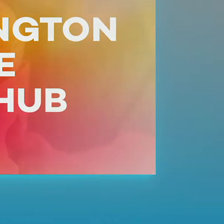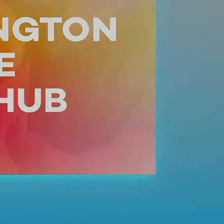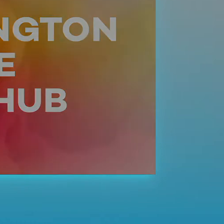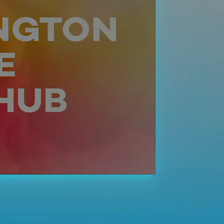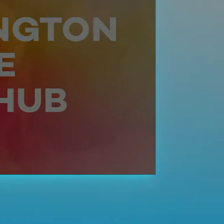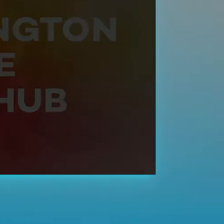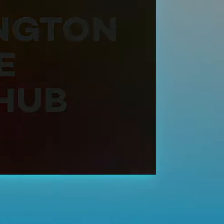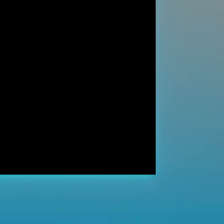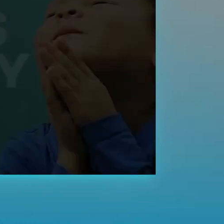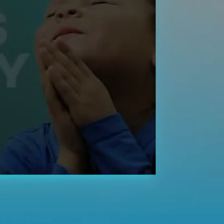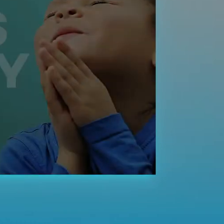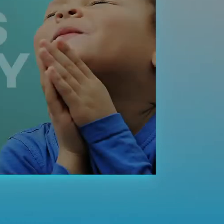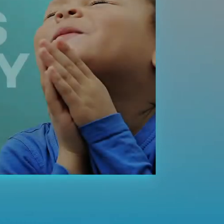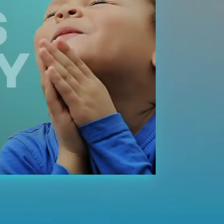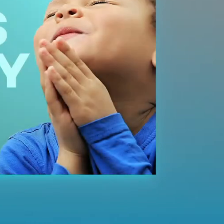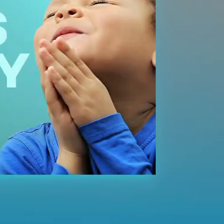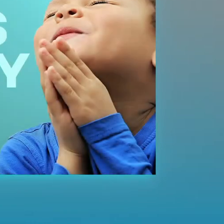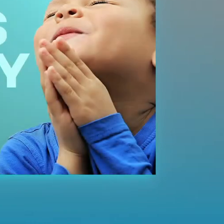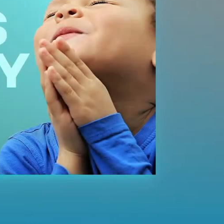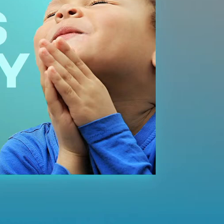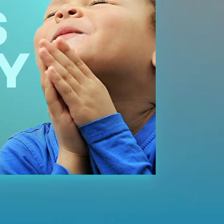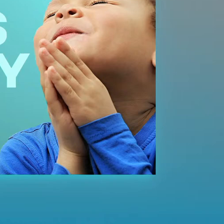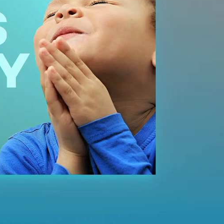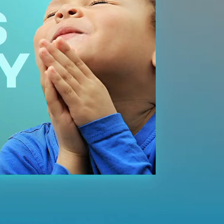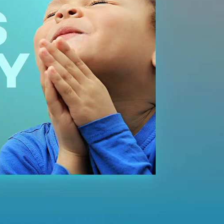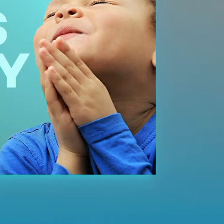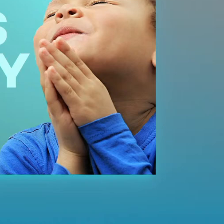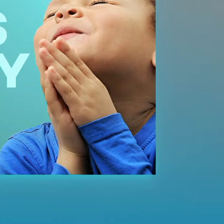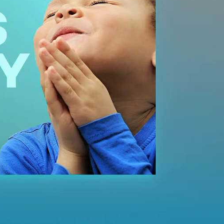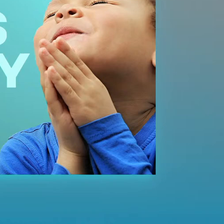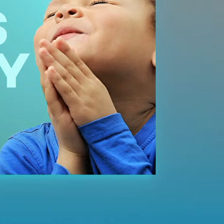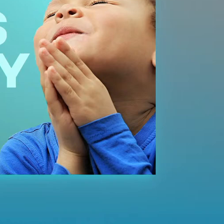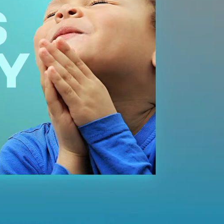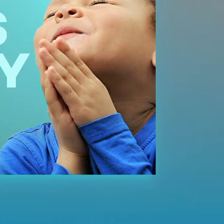Yahweh. The Lord of Lords, He is